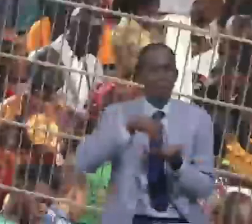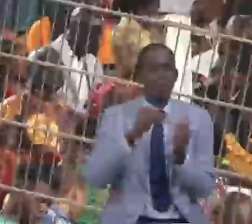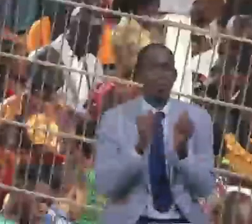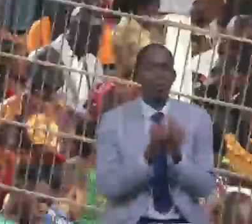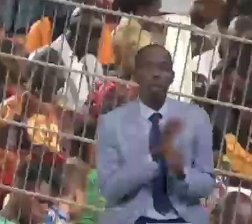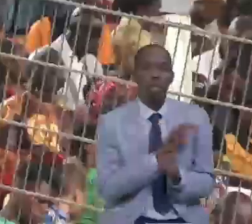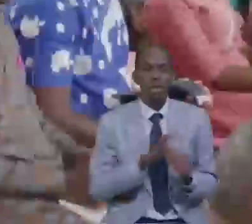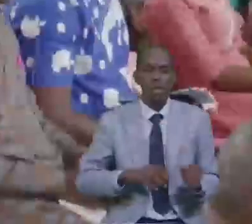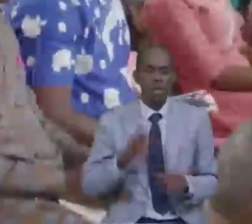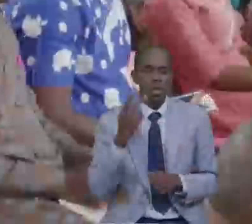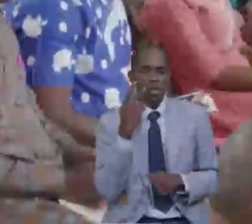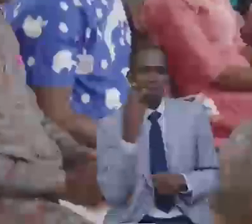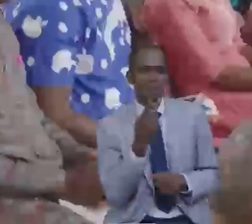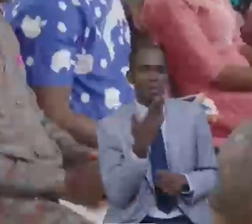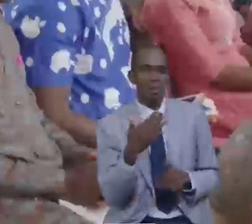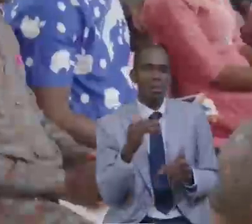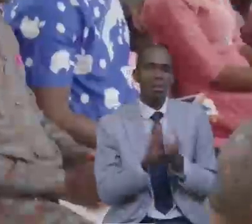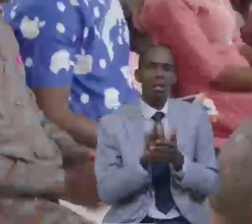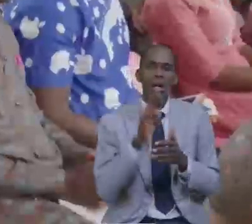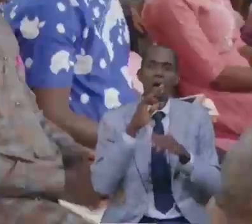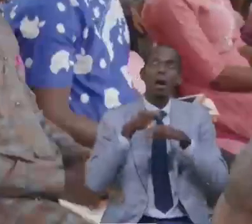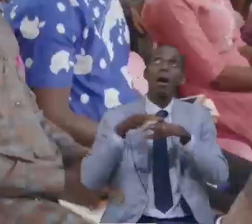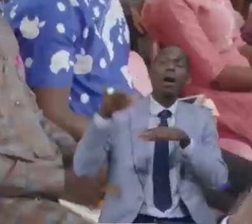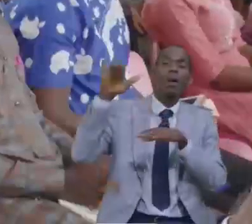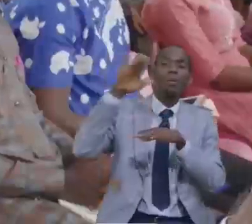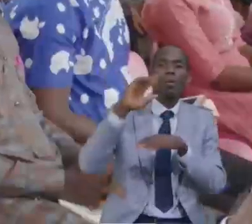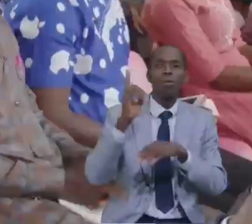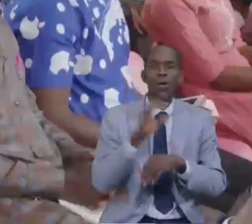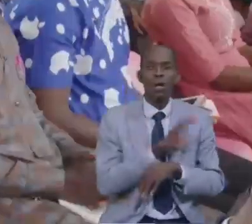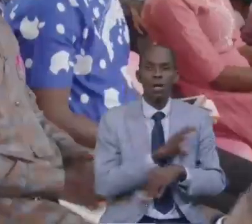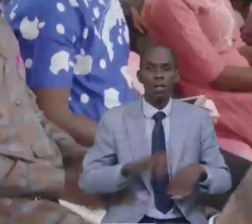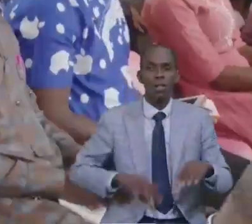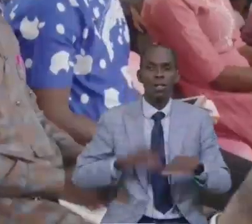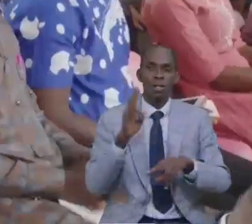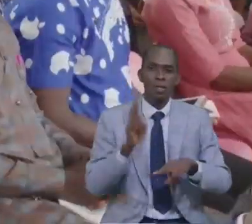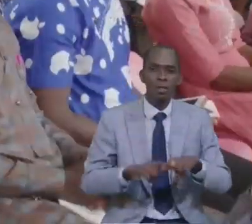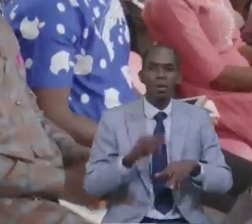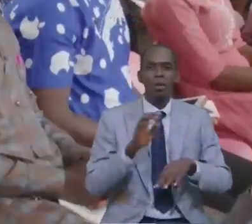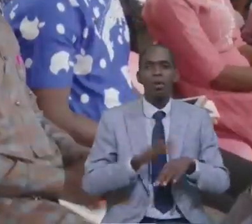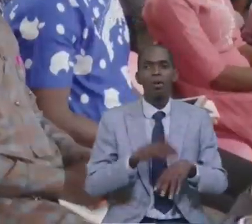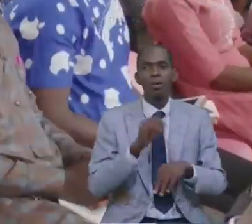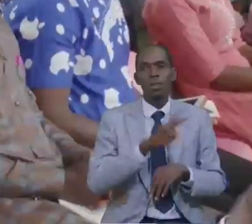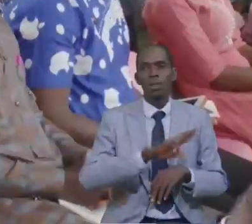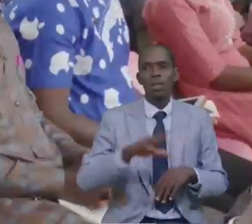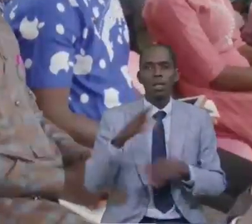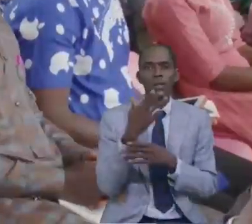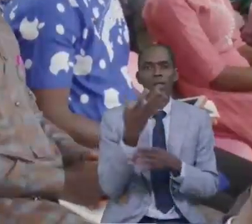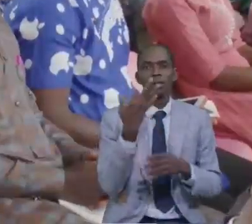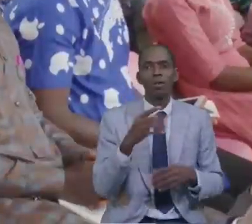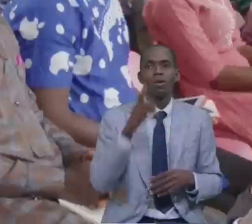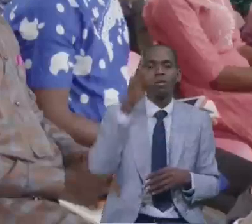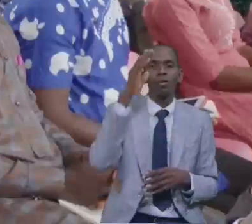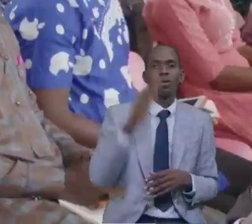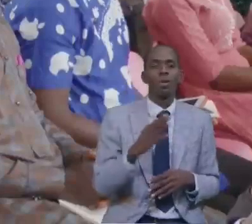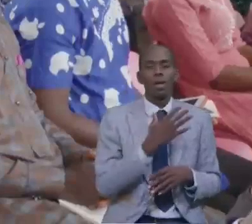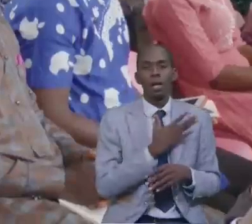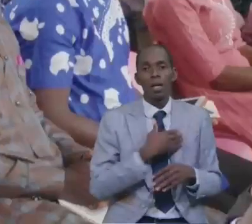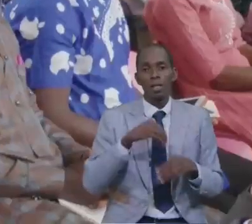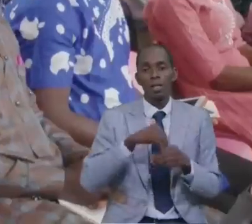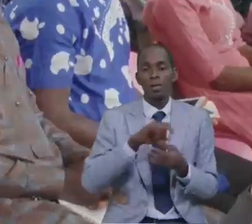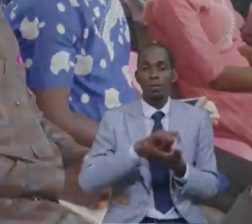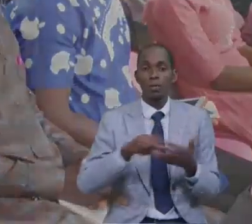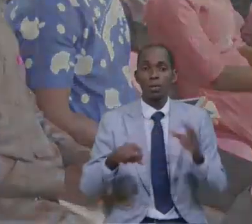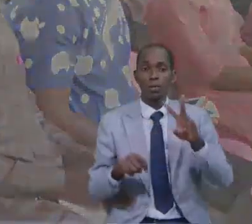of God. And then in verse 2, it reminds us, set your affections on things above and